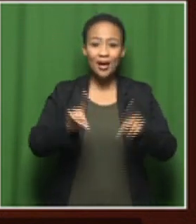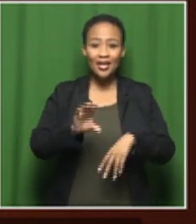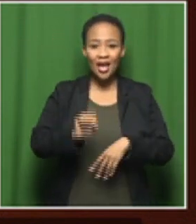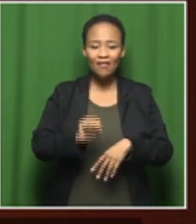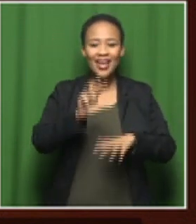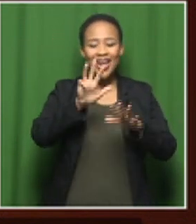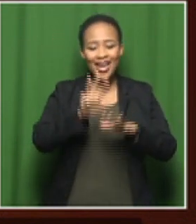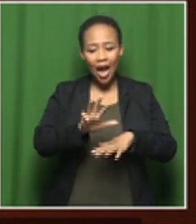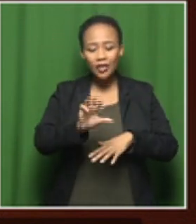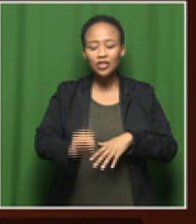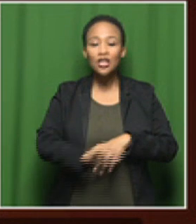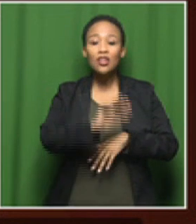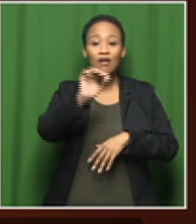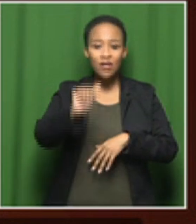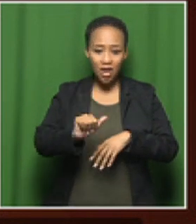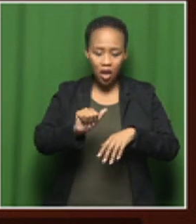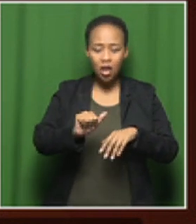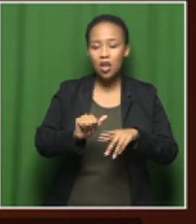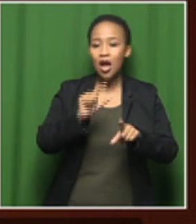African tribes, yeah?